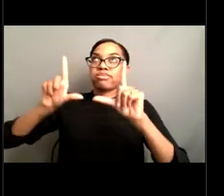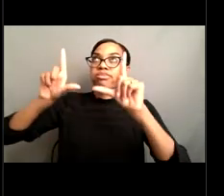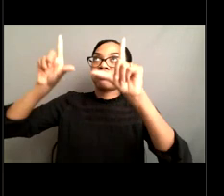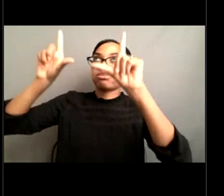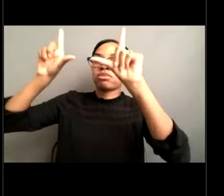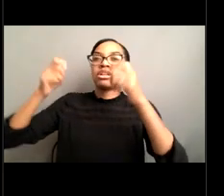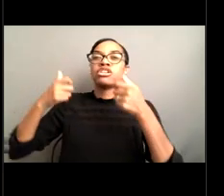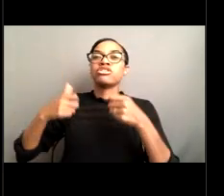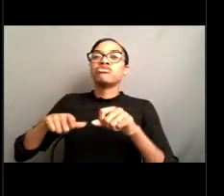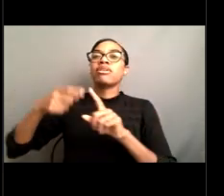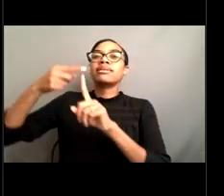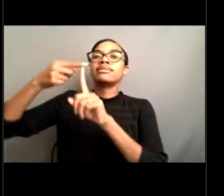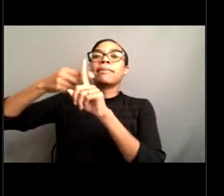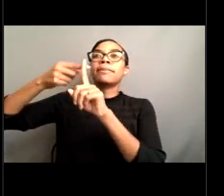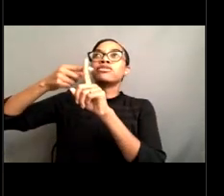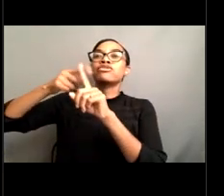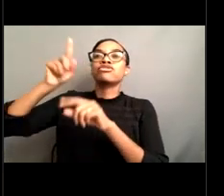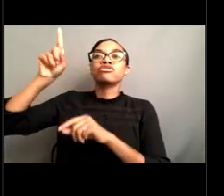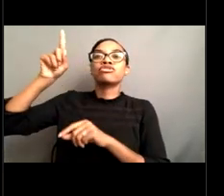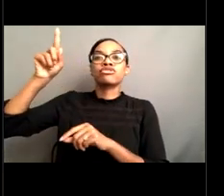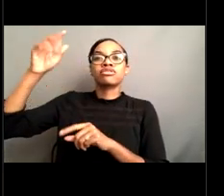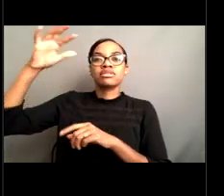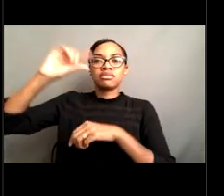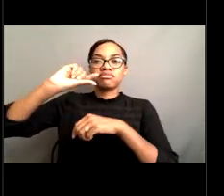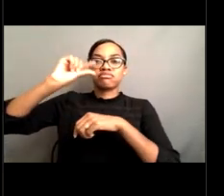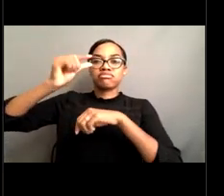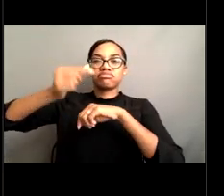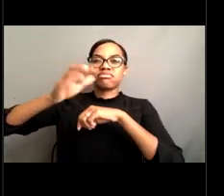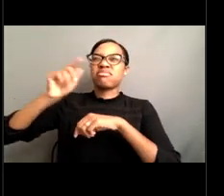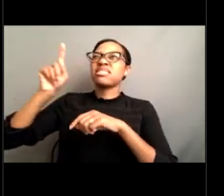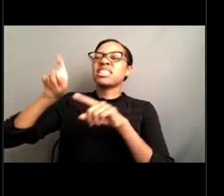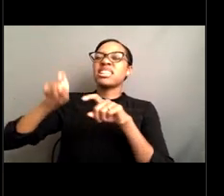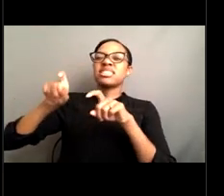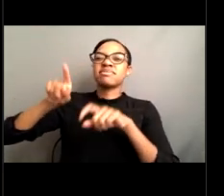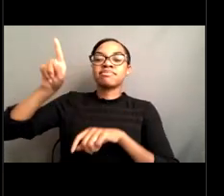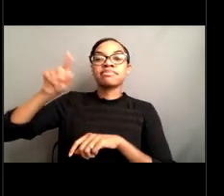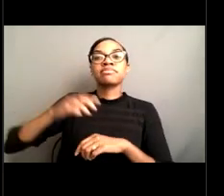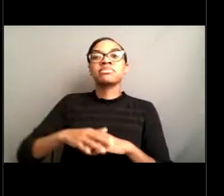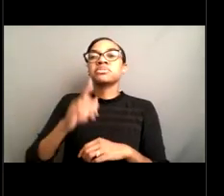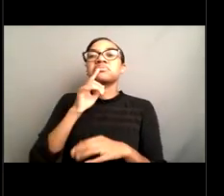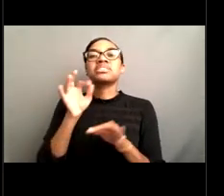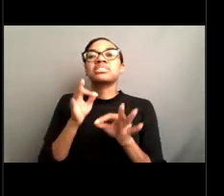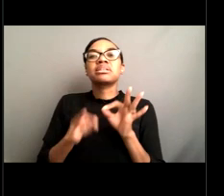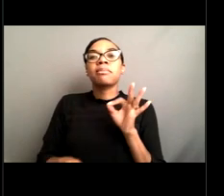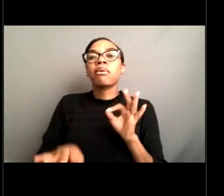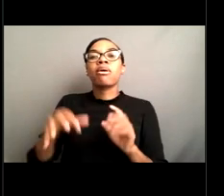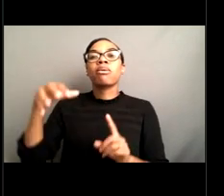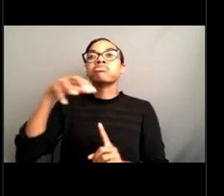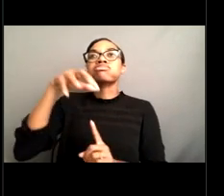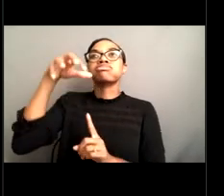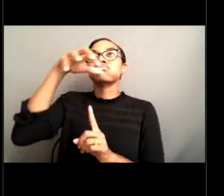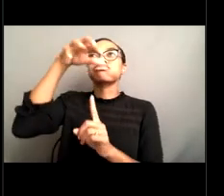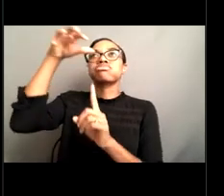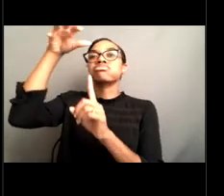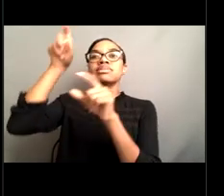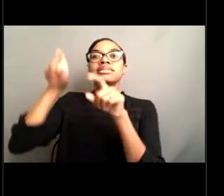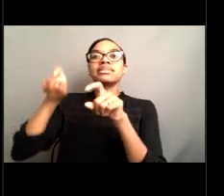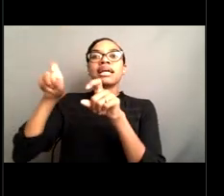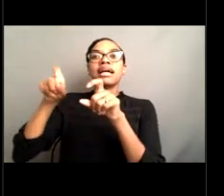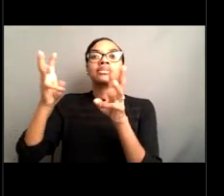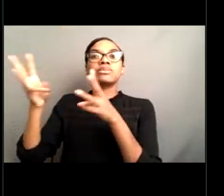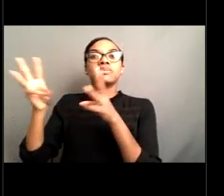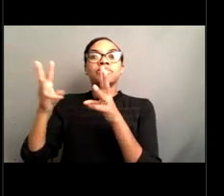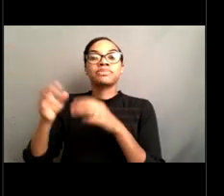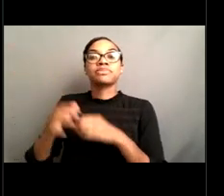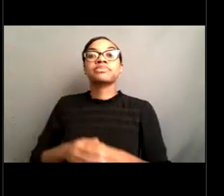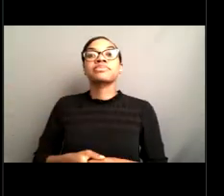and see what the temperature was. And so it was really simple and kind of crude. You guys might remember somebody famous in history who